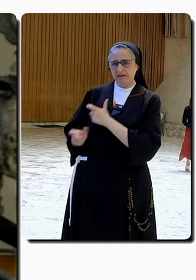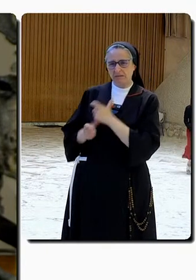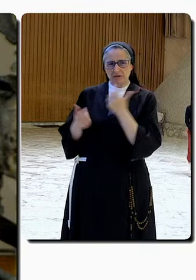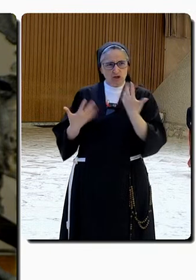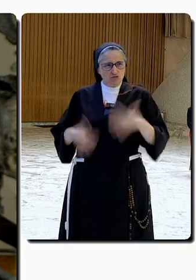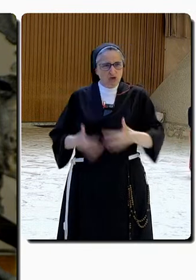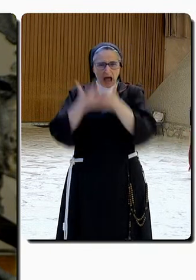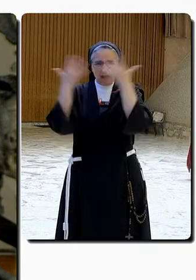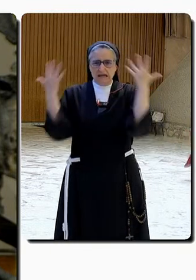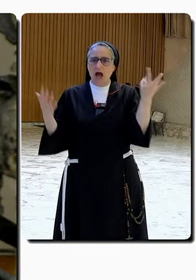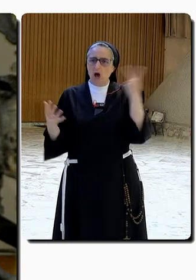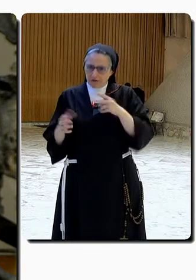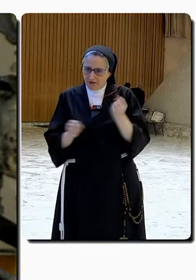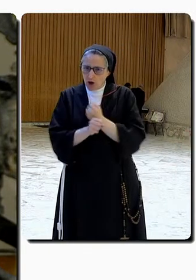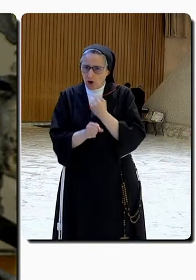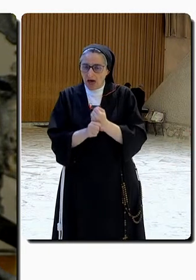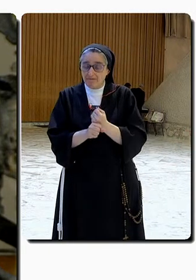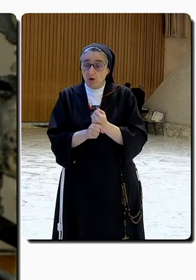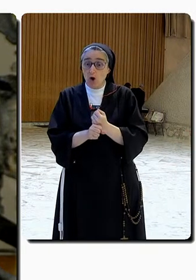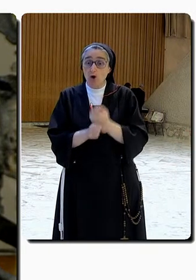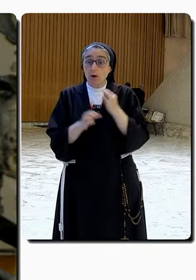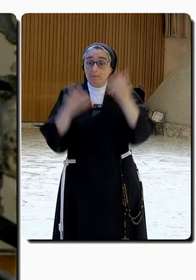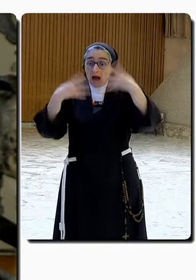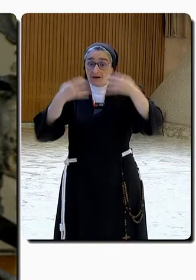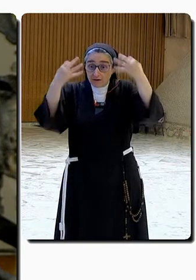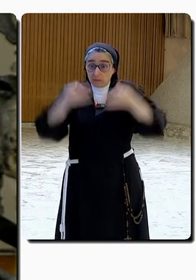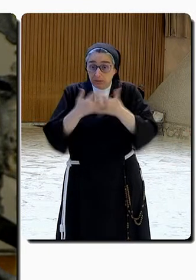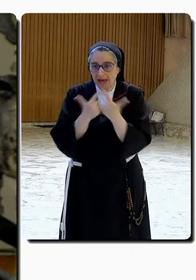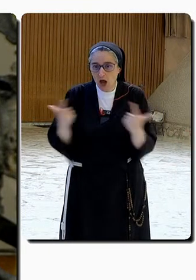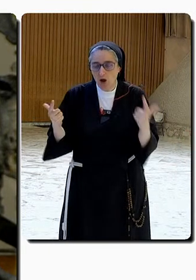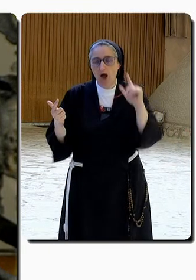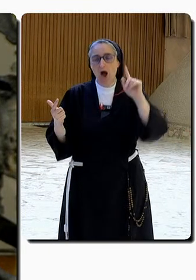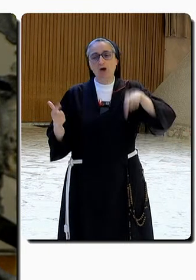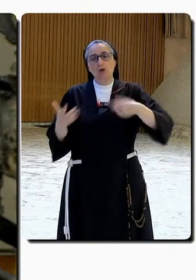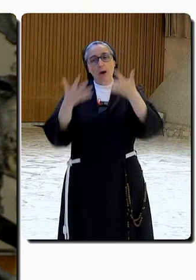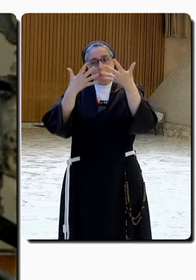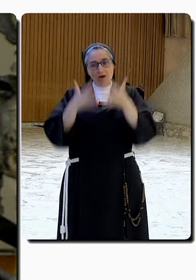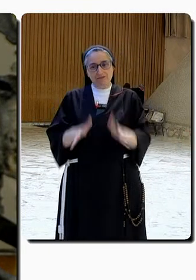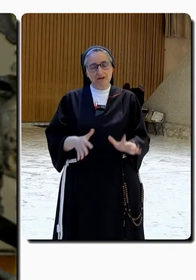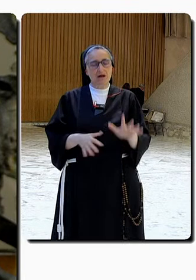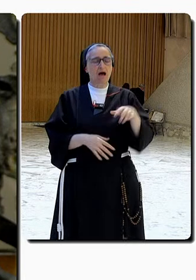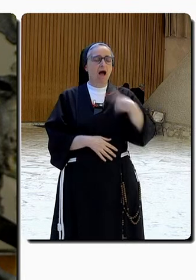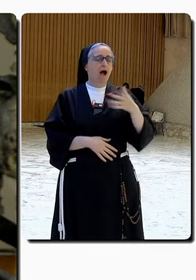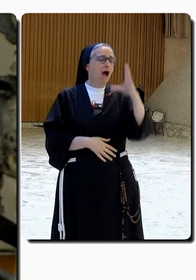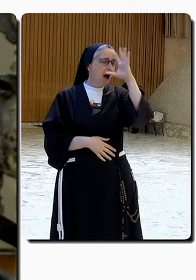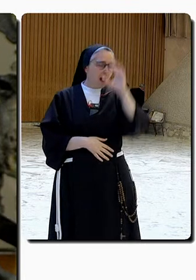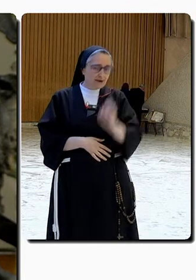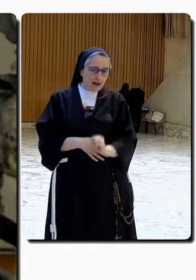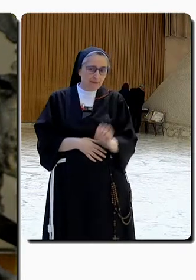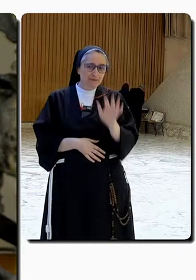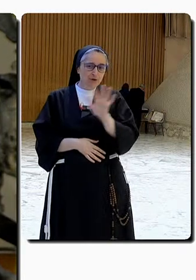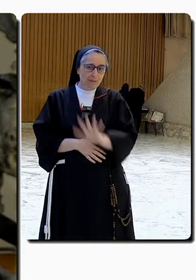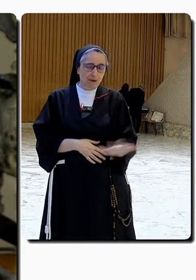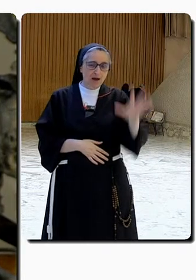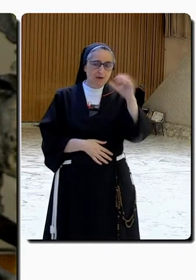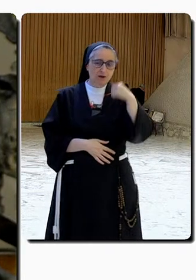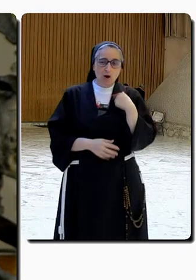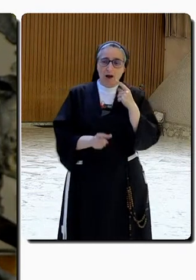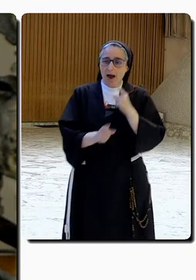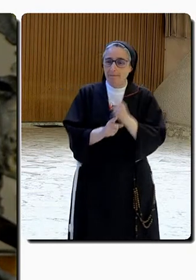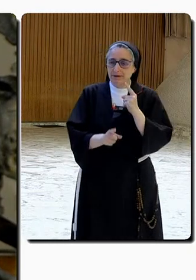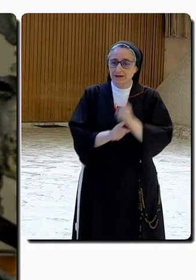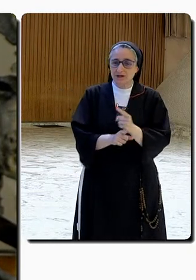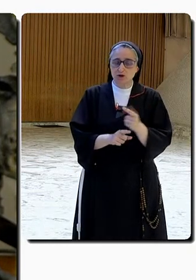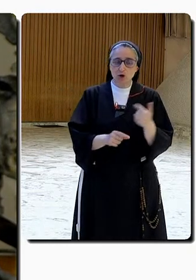Nevertheless, upon deeper reflection, we understood that this is exactly what we have been inviting